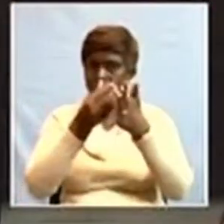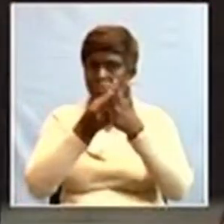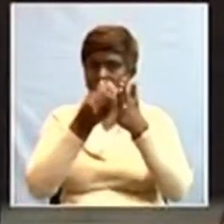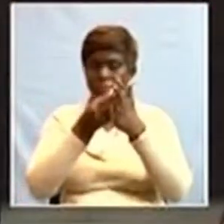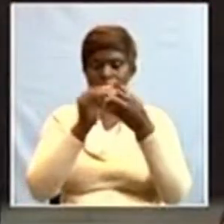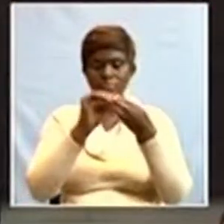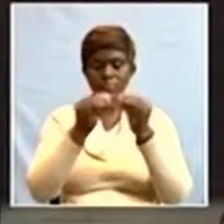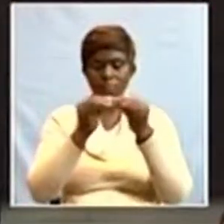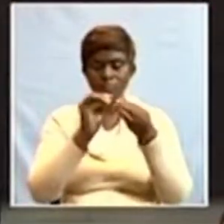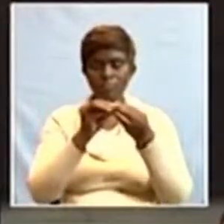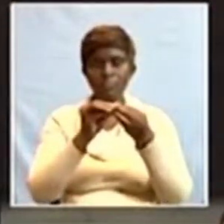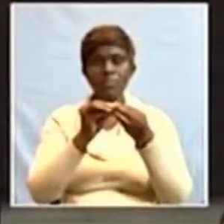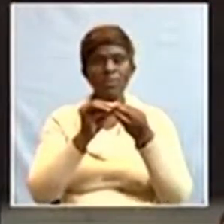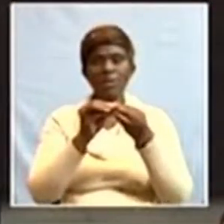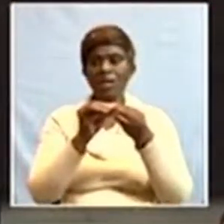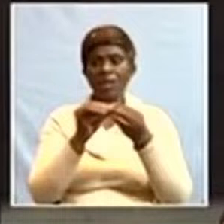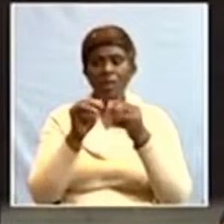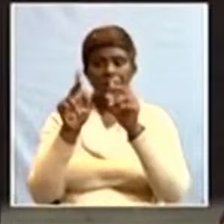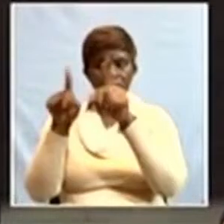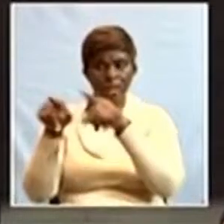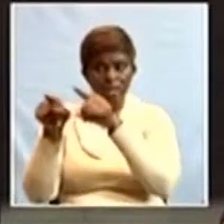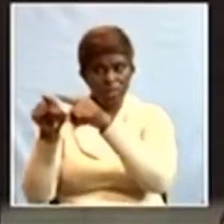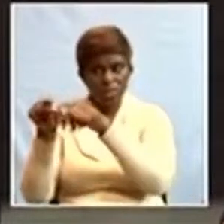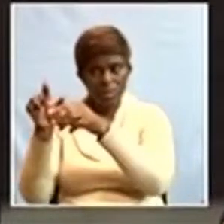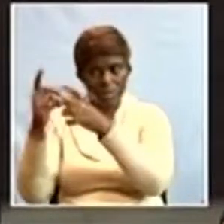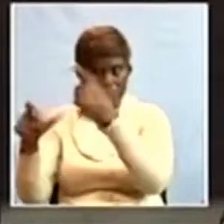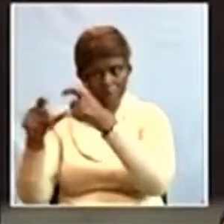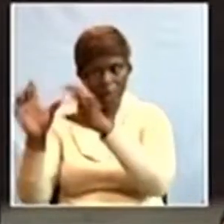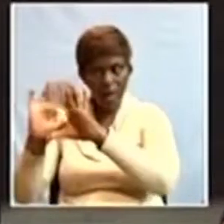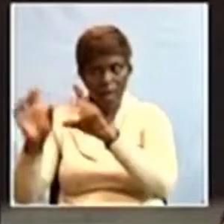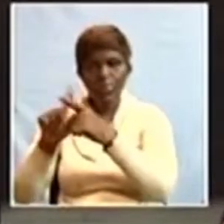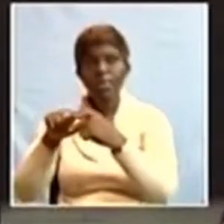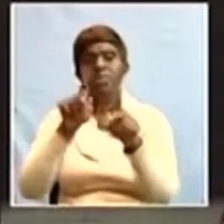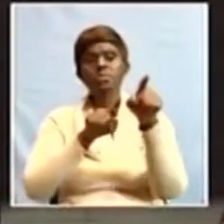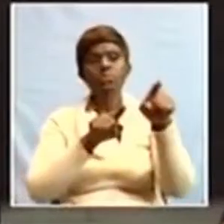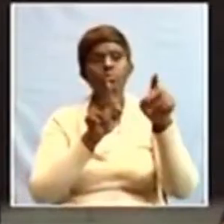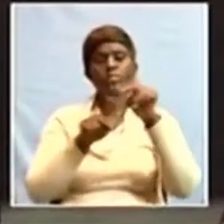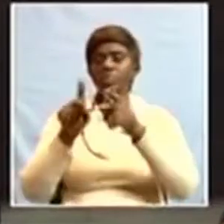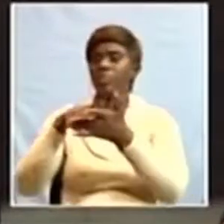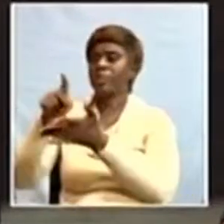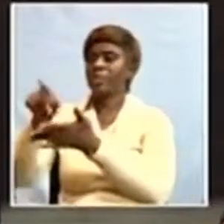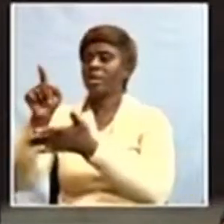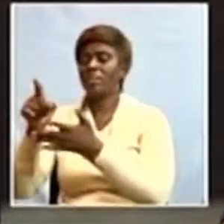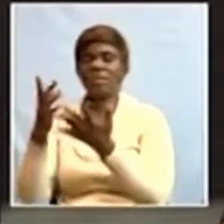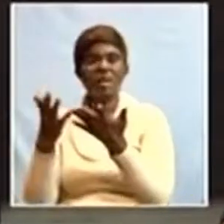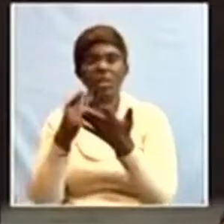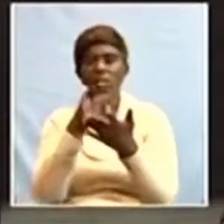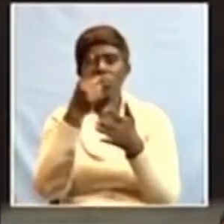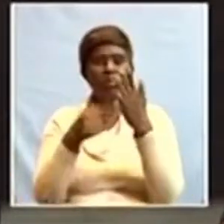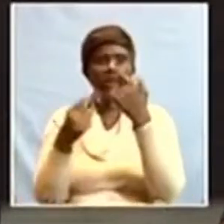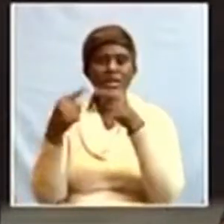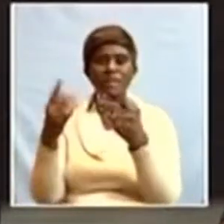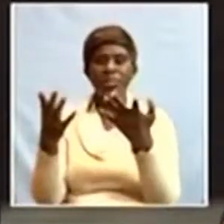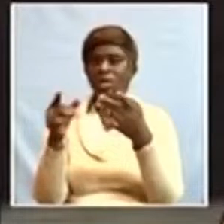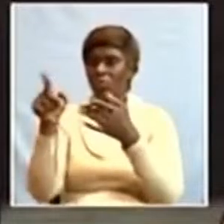beneficiaries not disabled. What happened here, controlling officer?